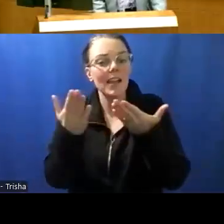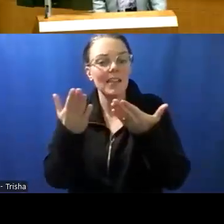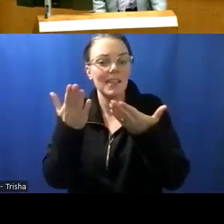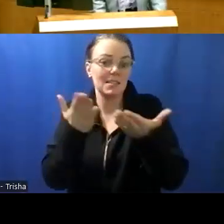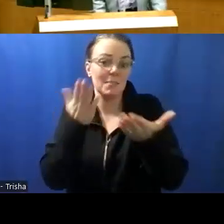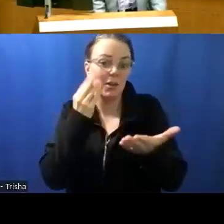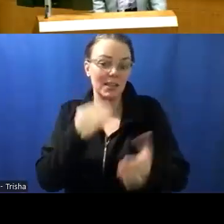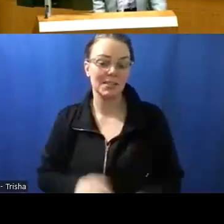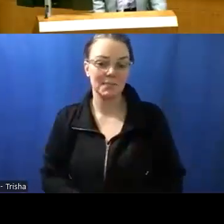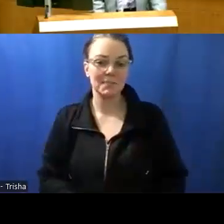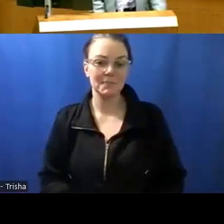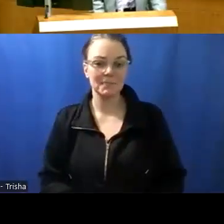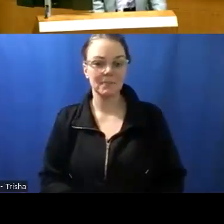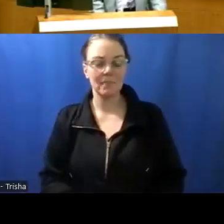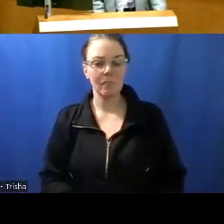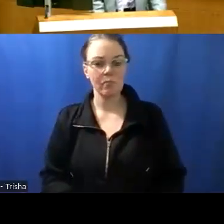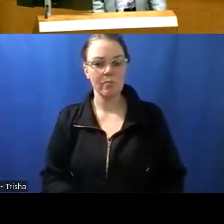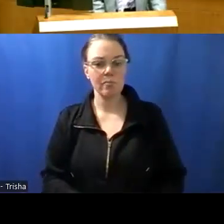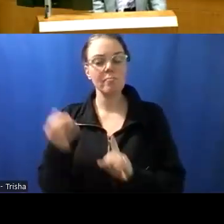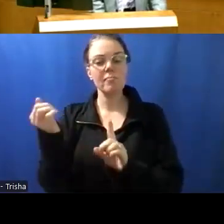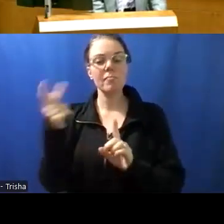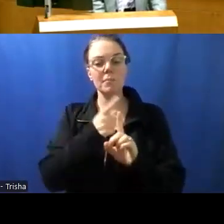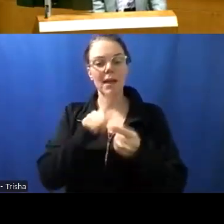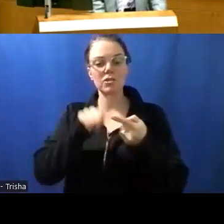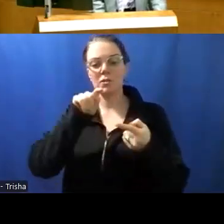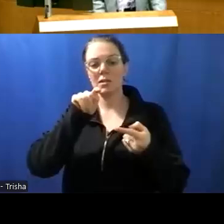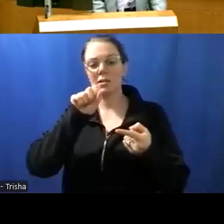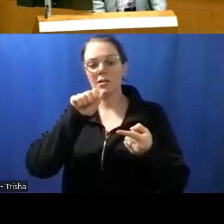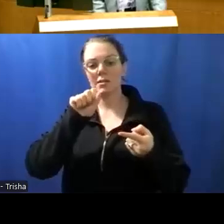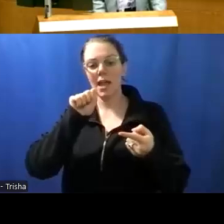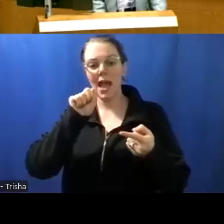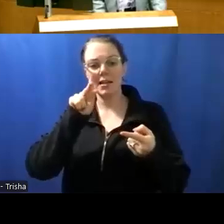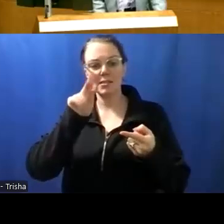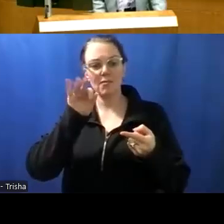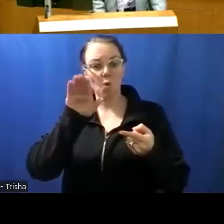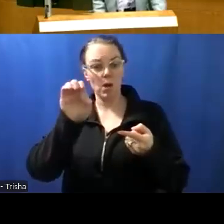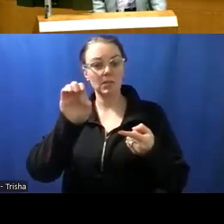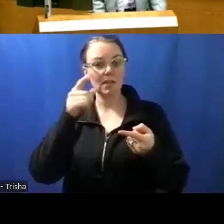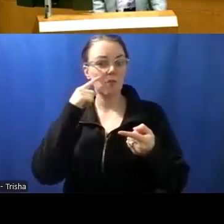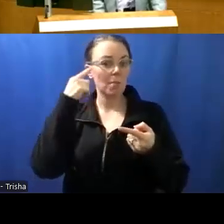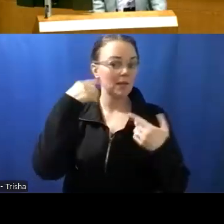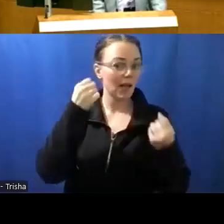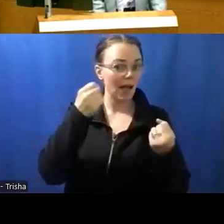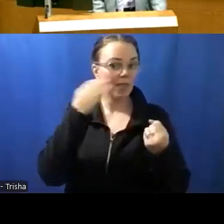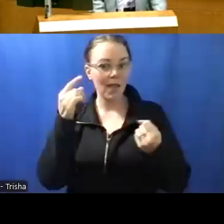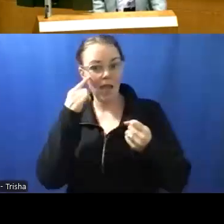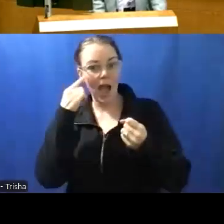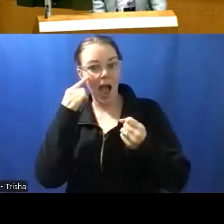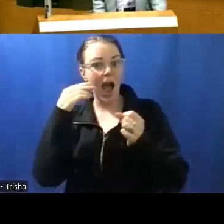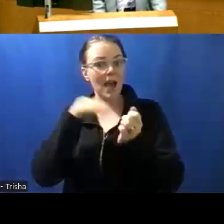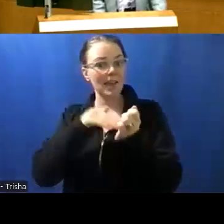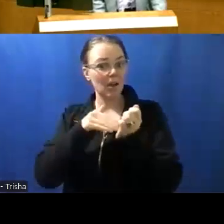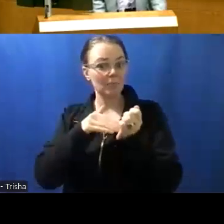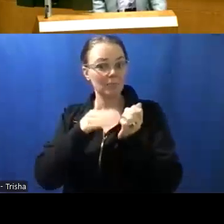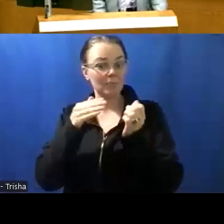So going back to that task force for mental health and eye care providers, again, we